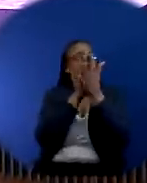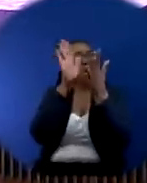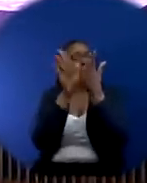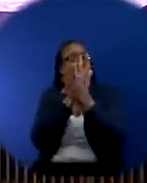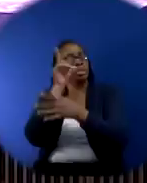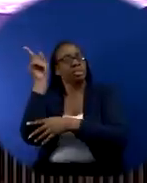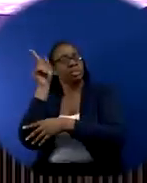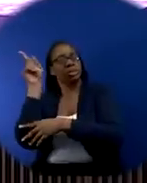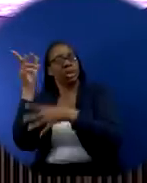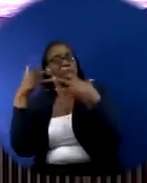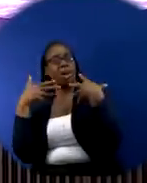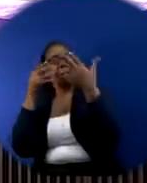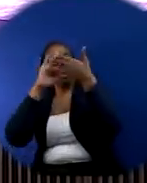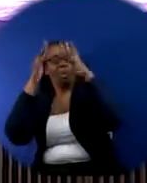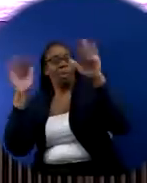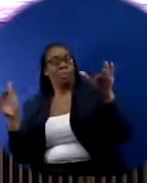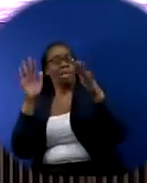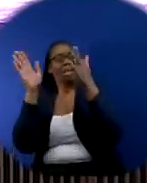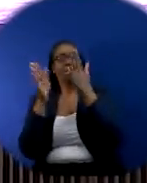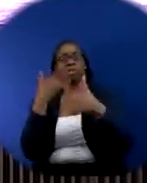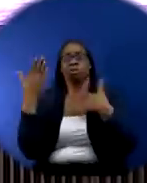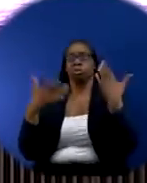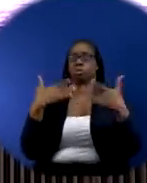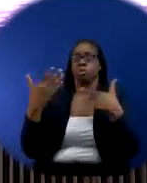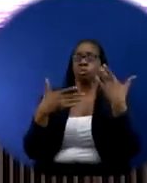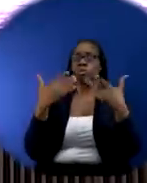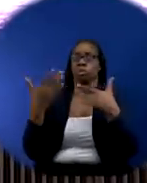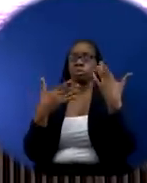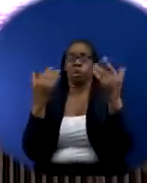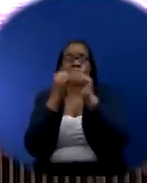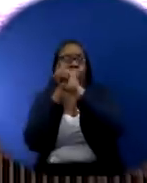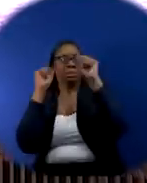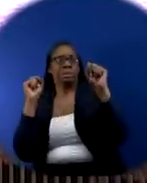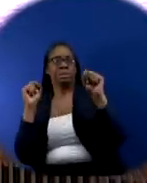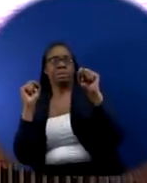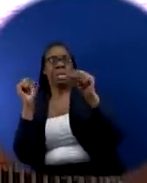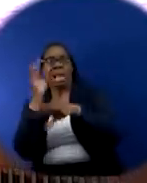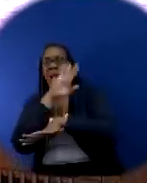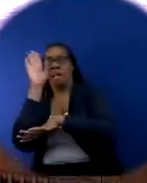for peace and joy and salvation,